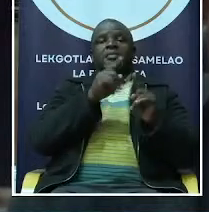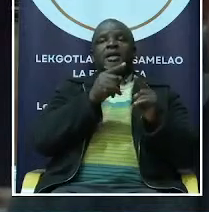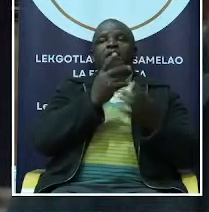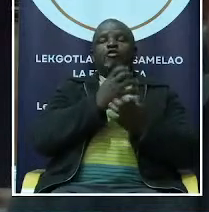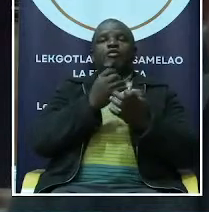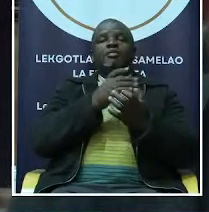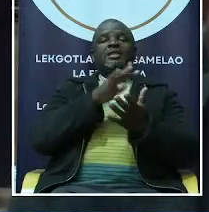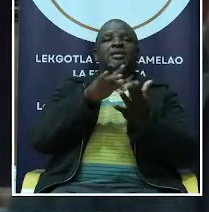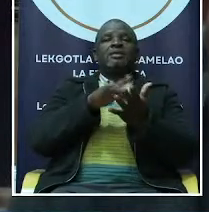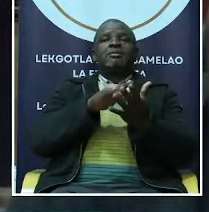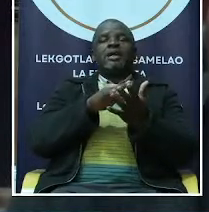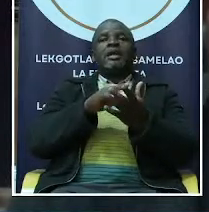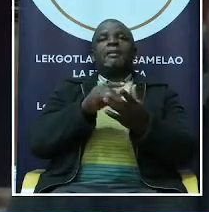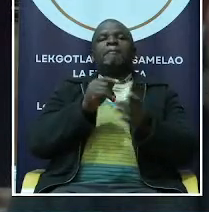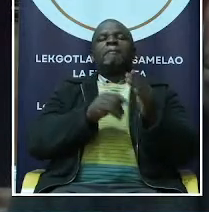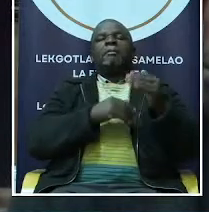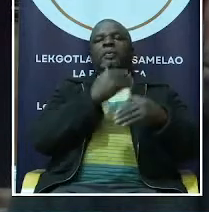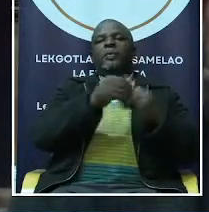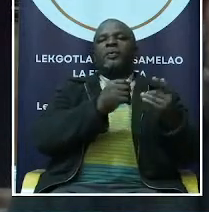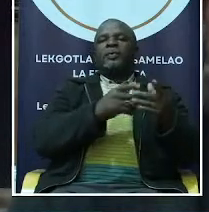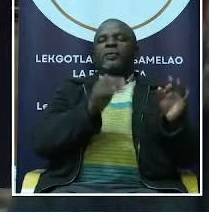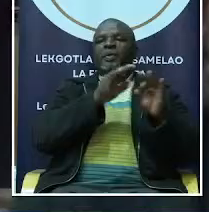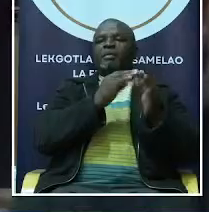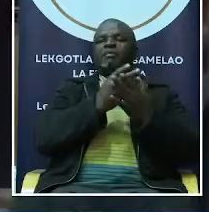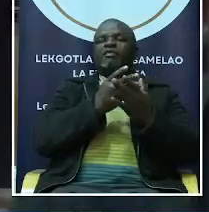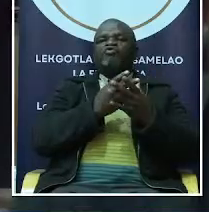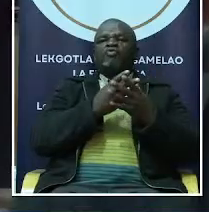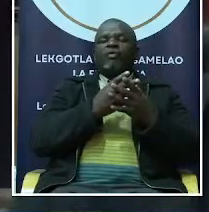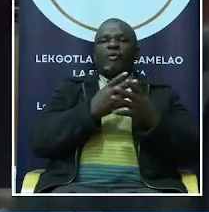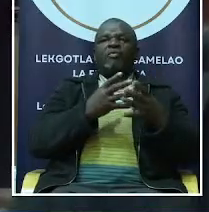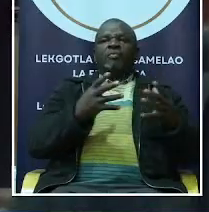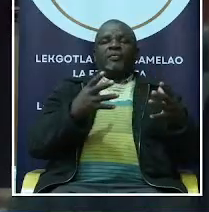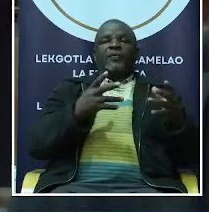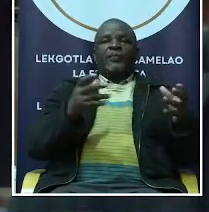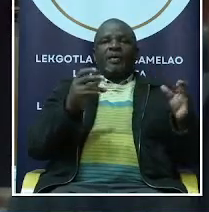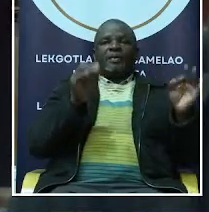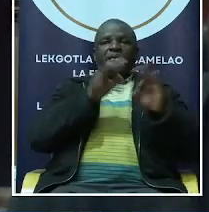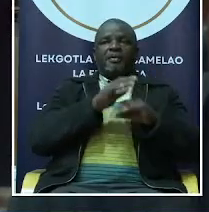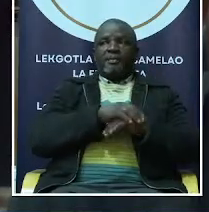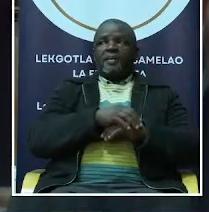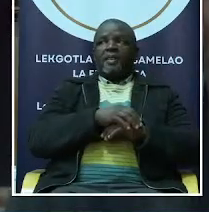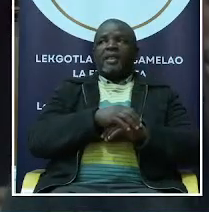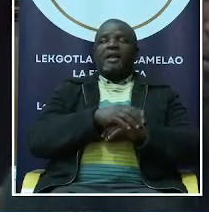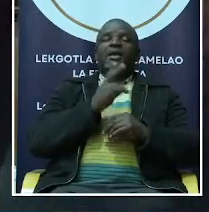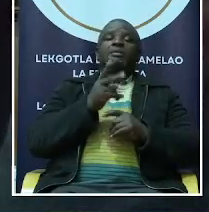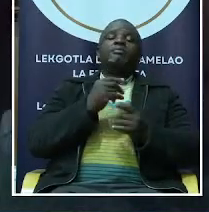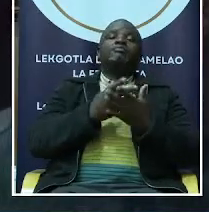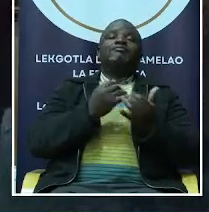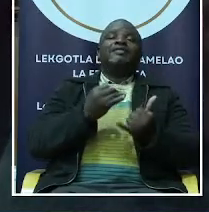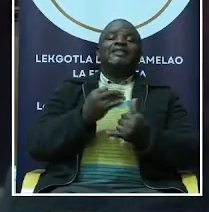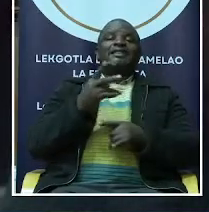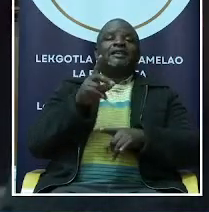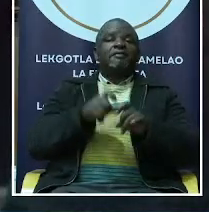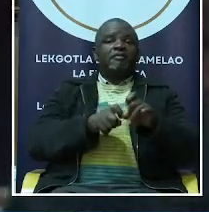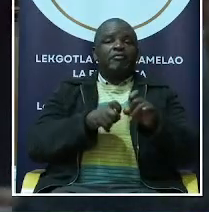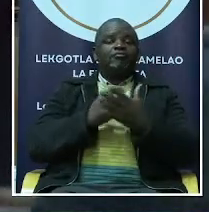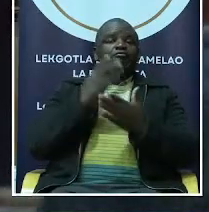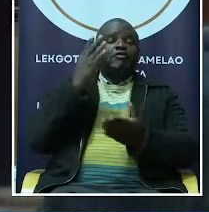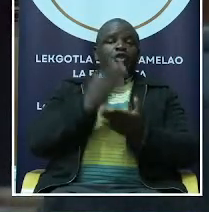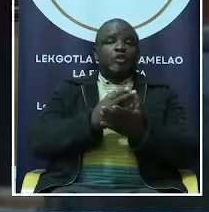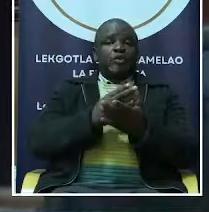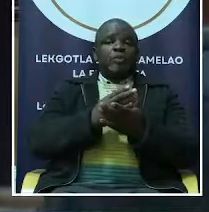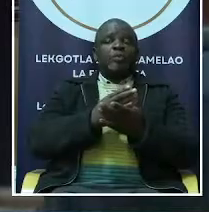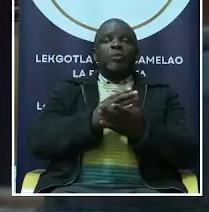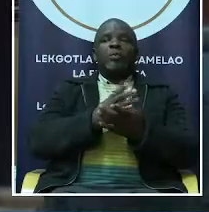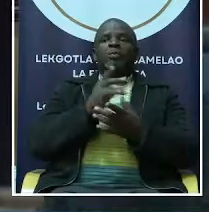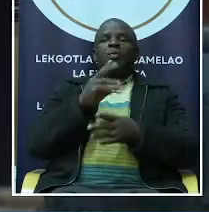there is no progress in terms of expanding. And necessarily, if we're unable to ensure that, she